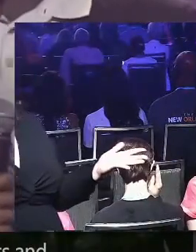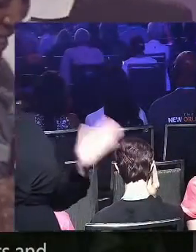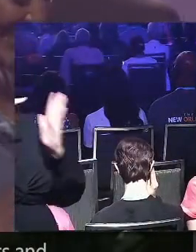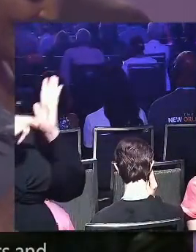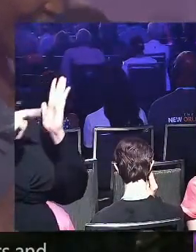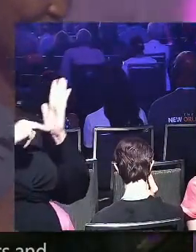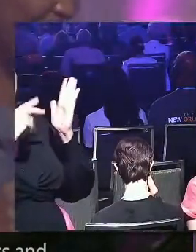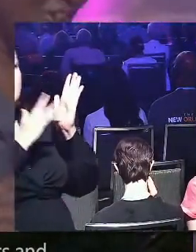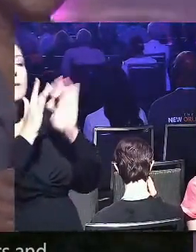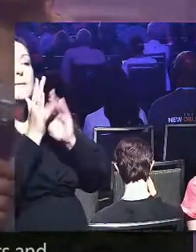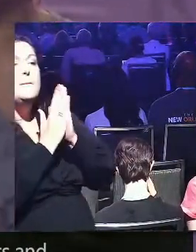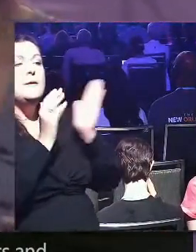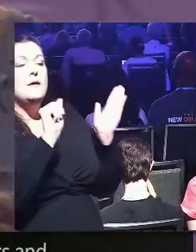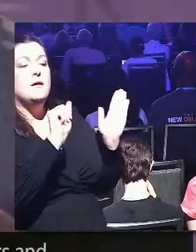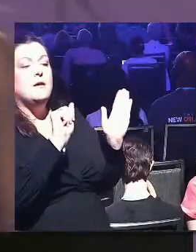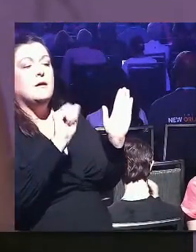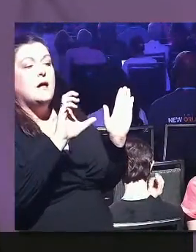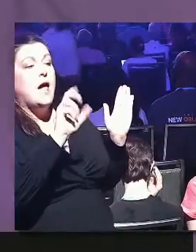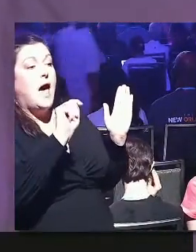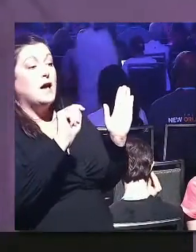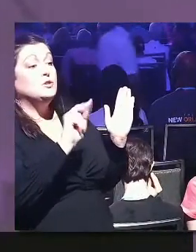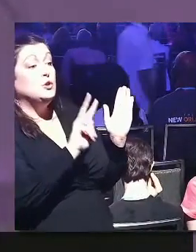Acts